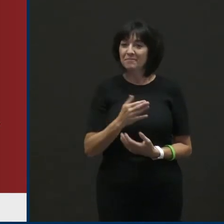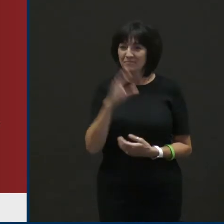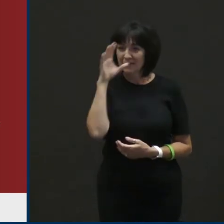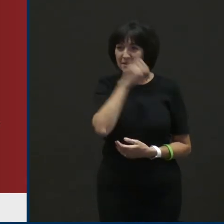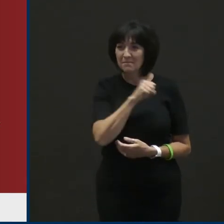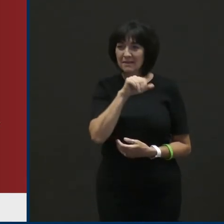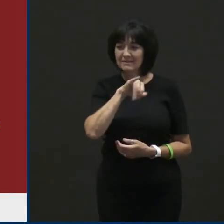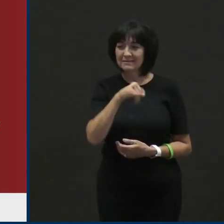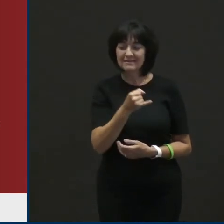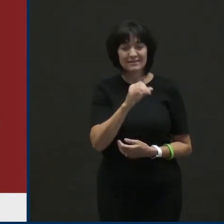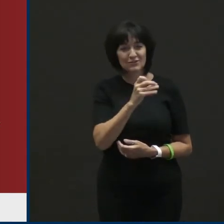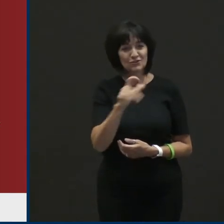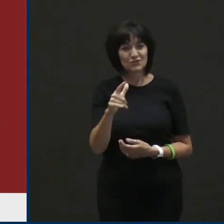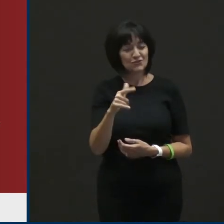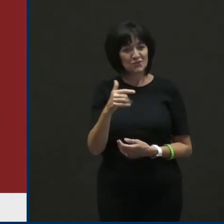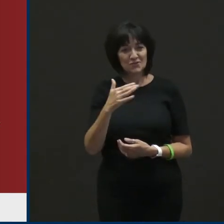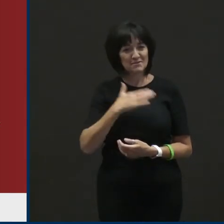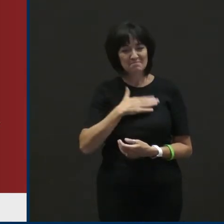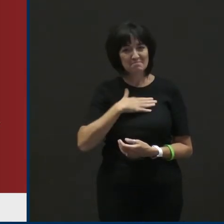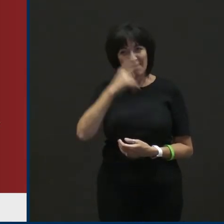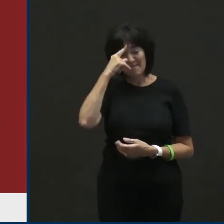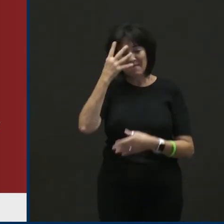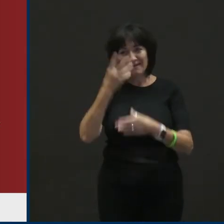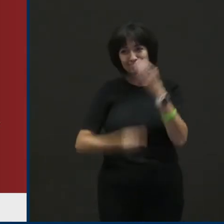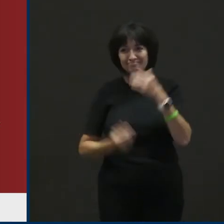I am really off my game today. That's AJ? all right.